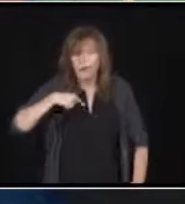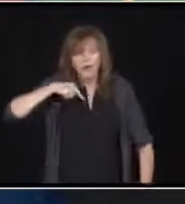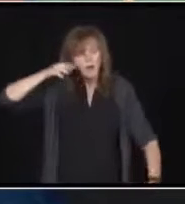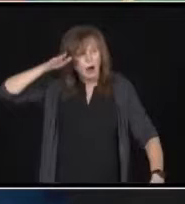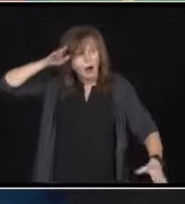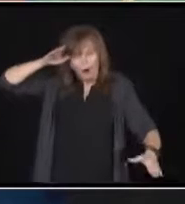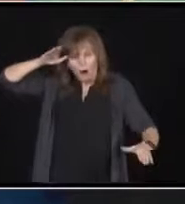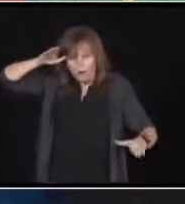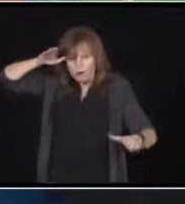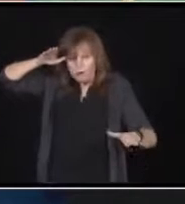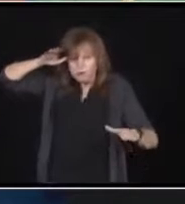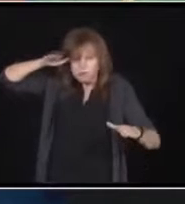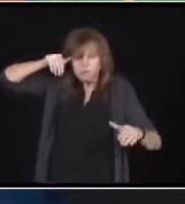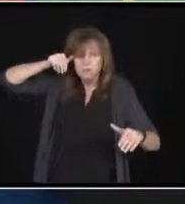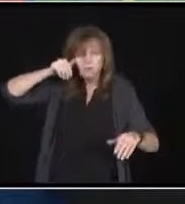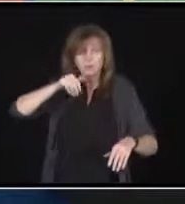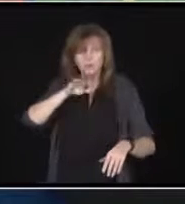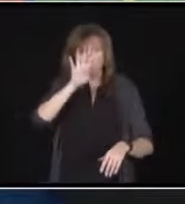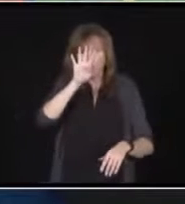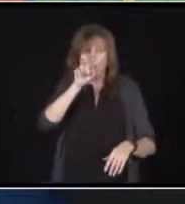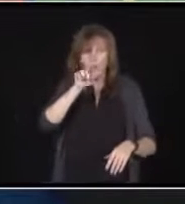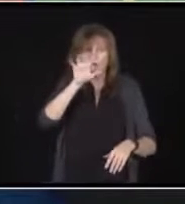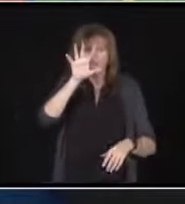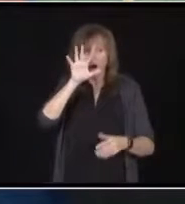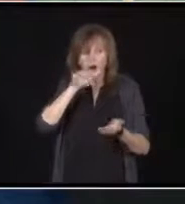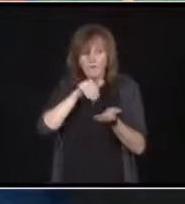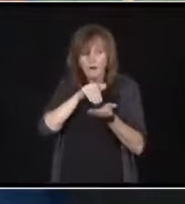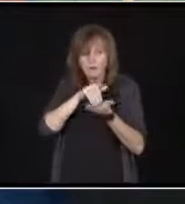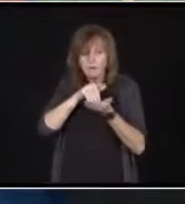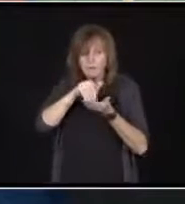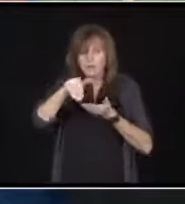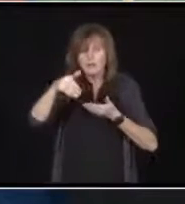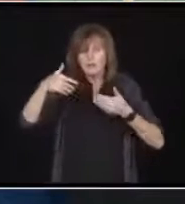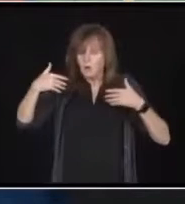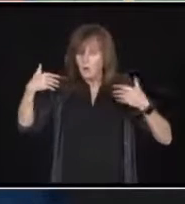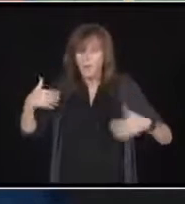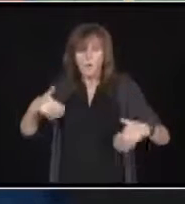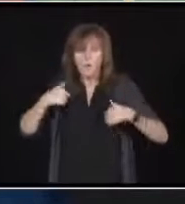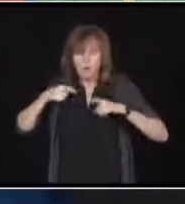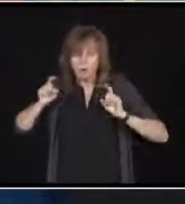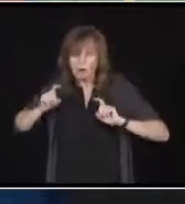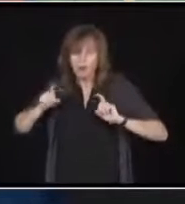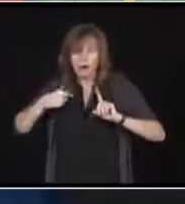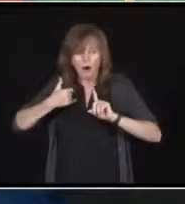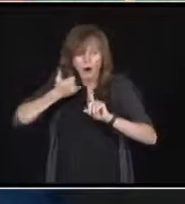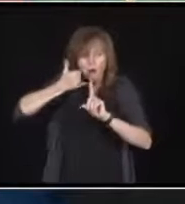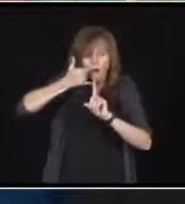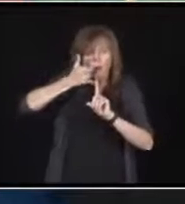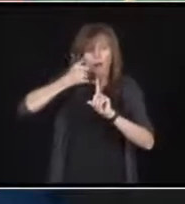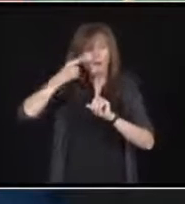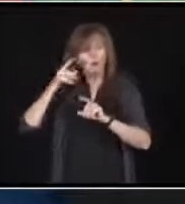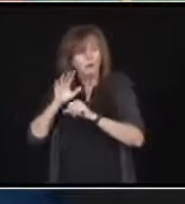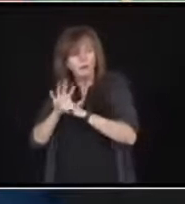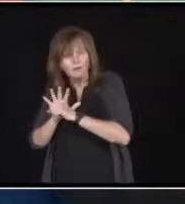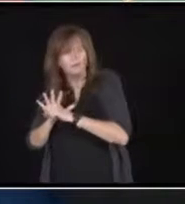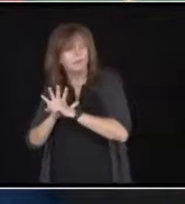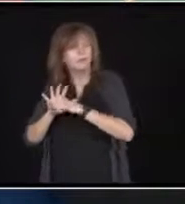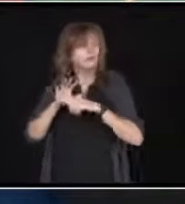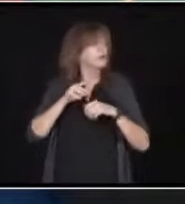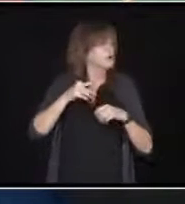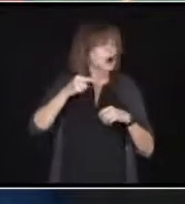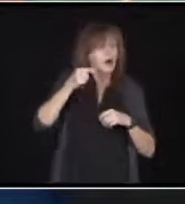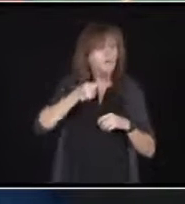working collaboratively with the federal government. I've been on the phone numerous times asking for more reagent with our Deputy Prime